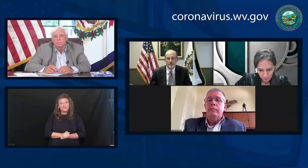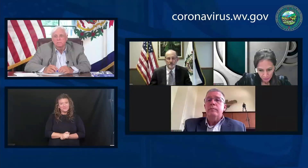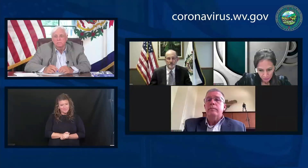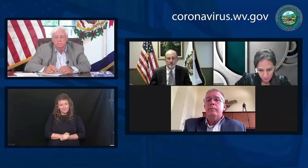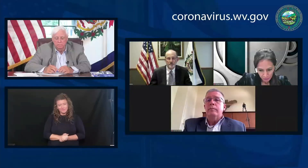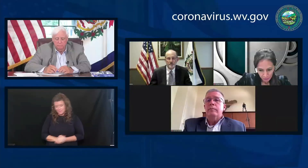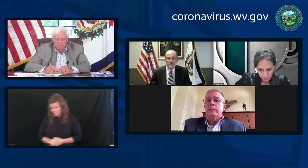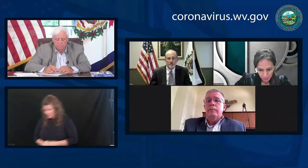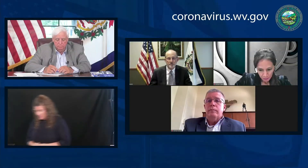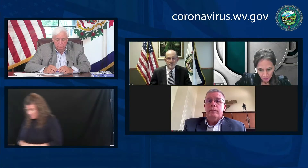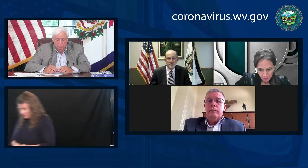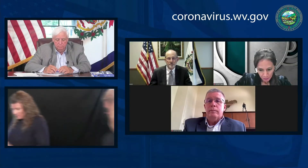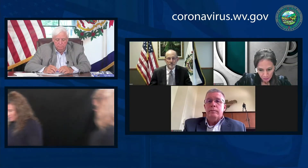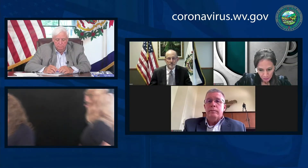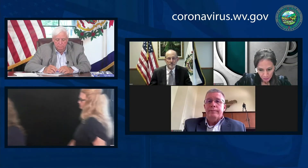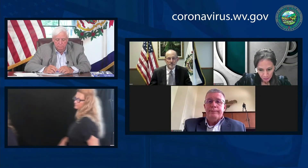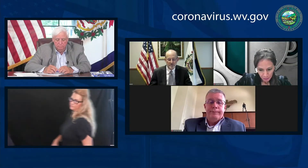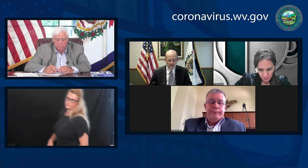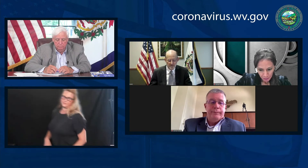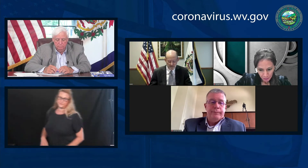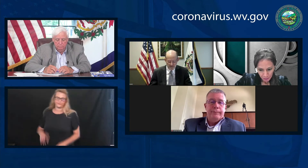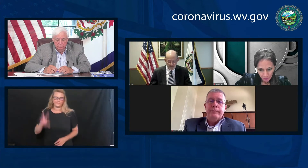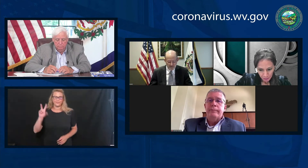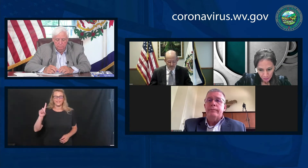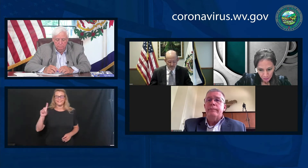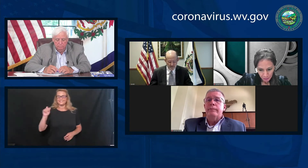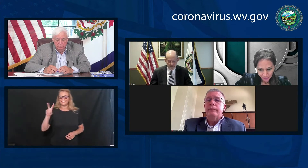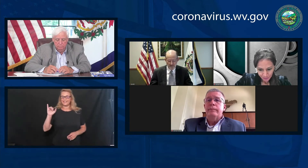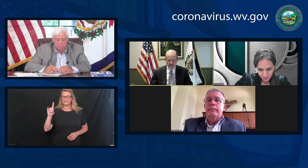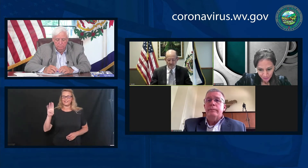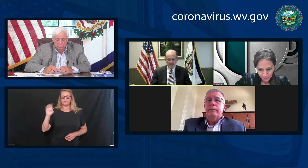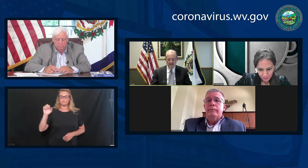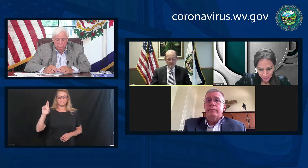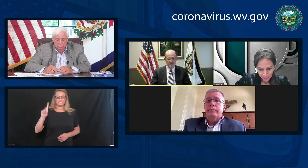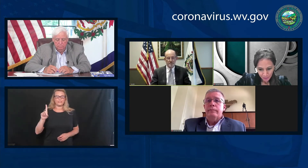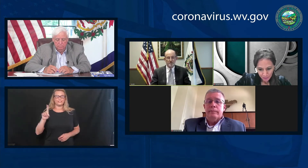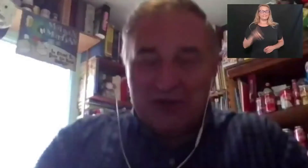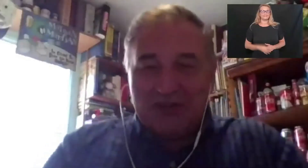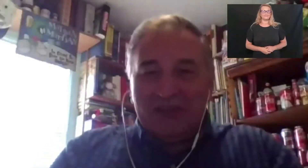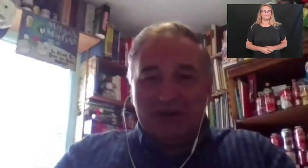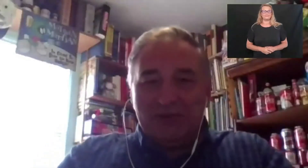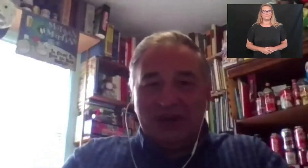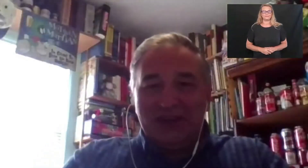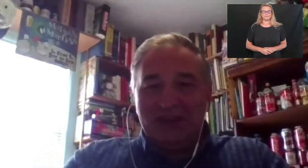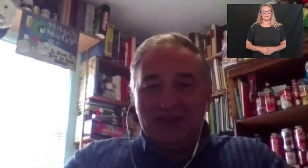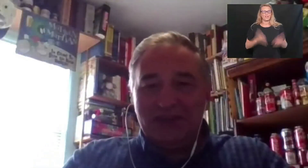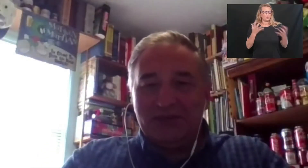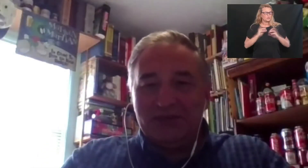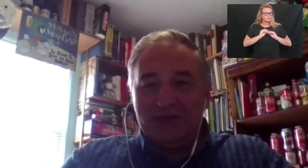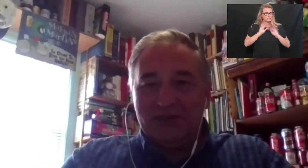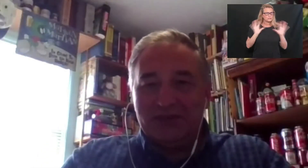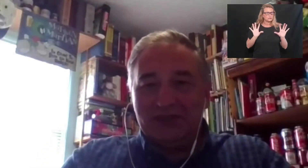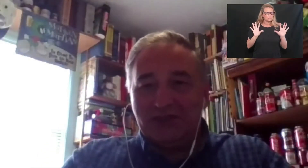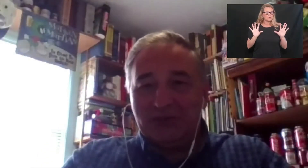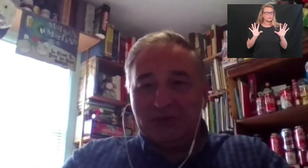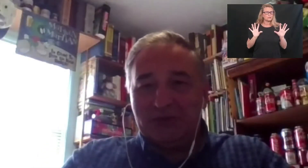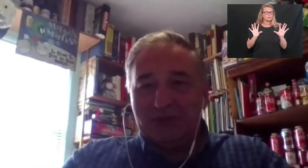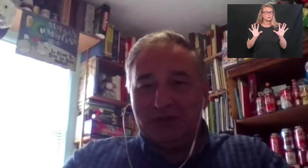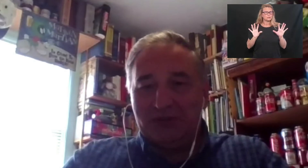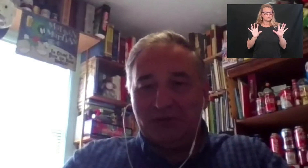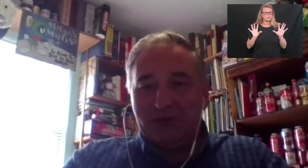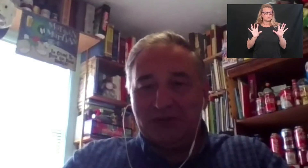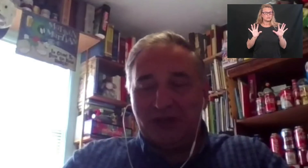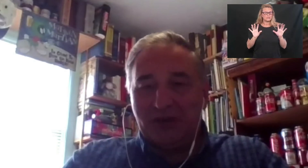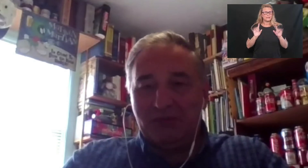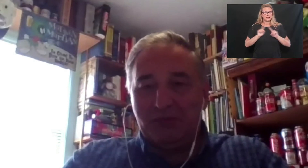All right. Thank you, Tori. Next to David Beard with the Dominion Post. Hi. I wanted to clarify the distinctions